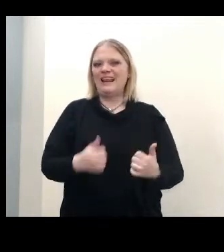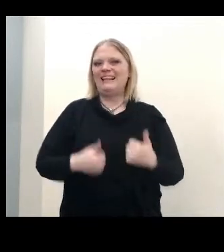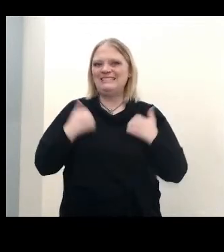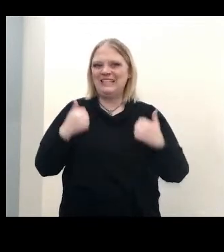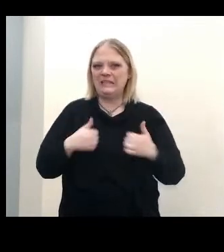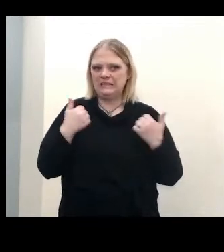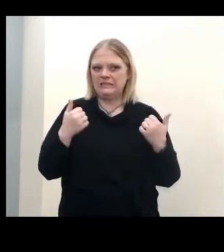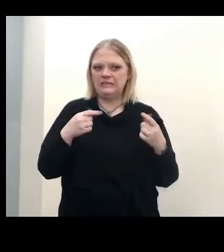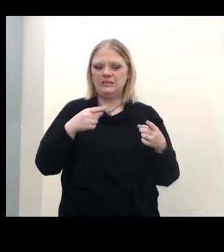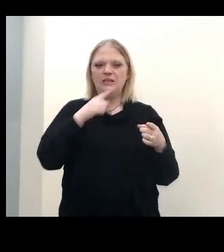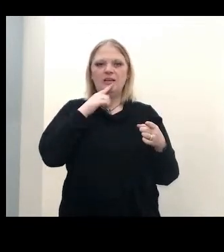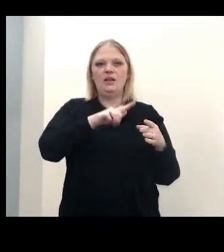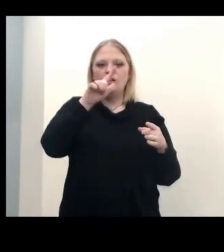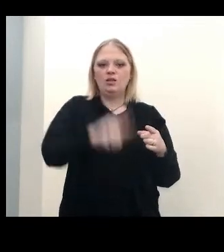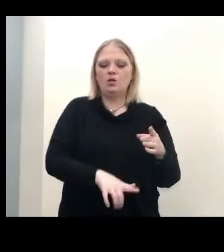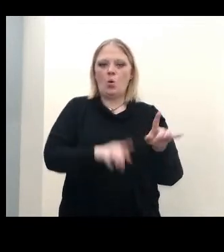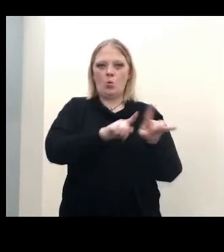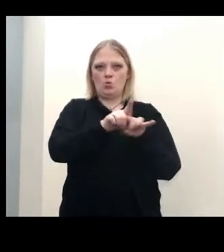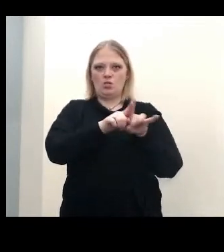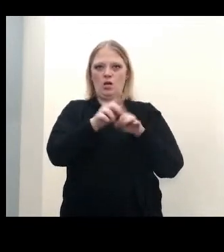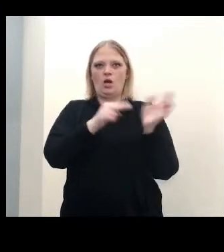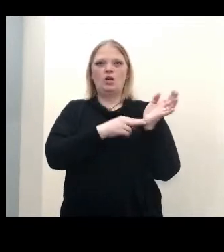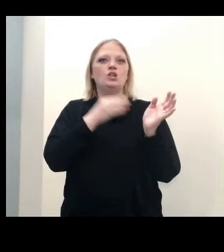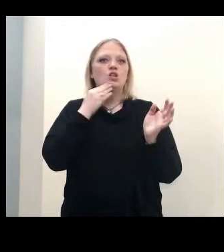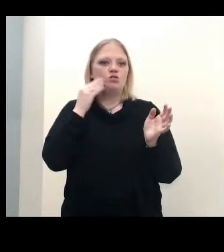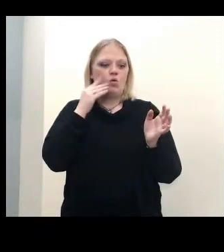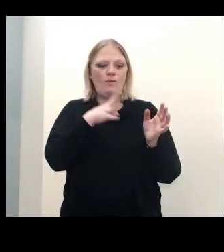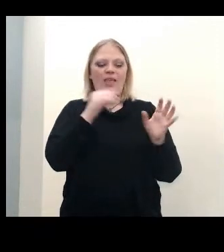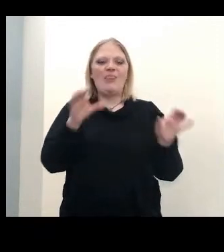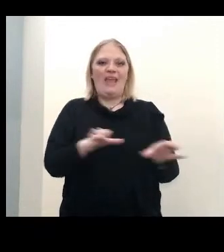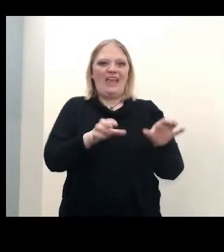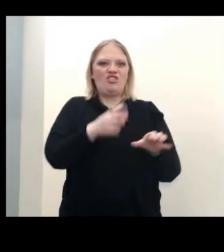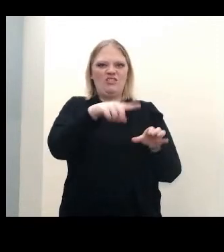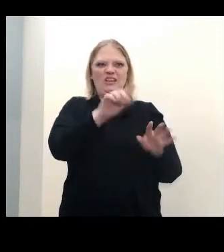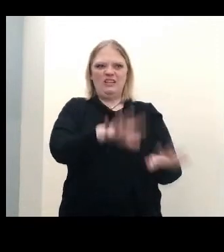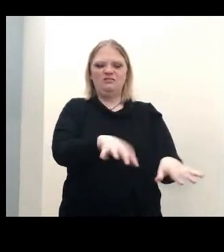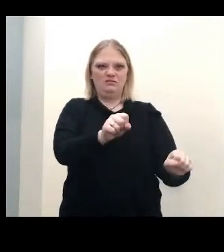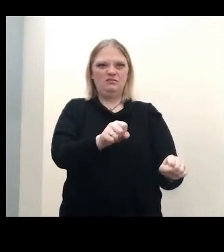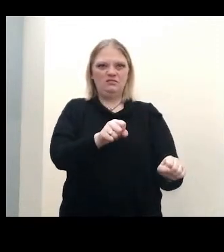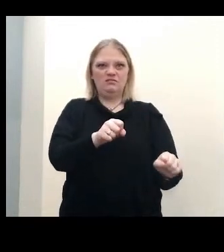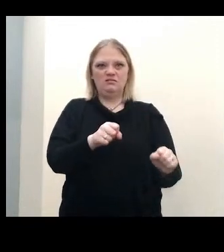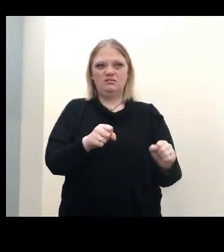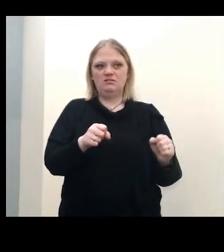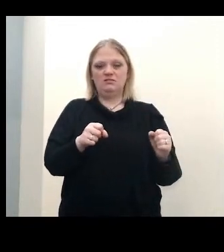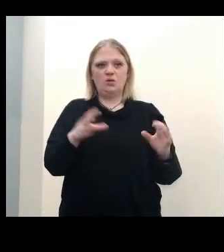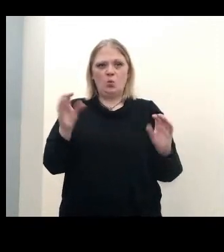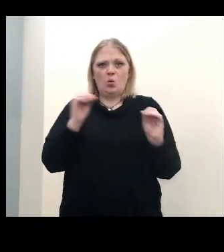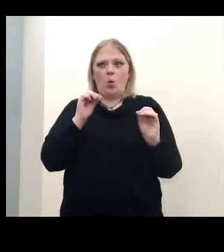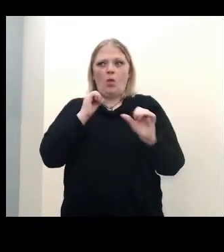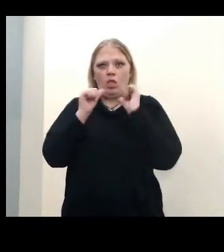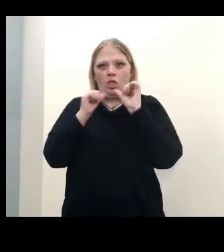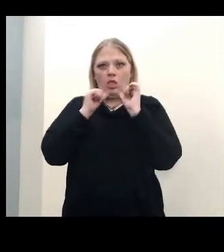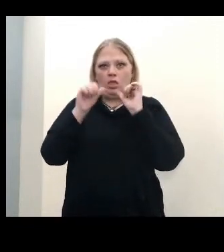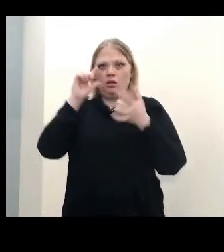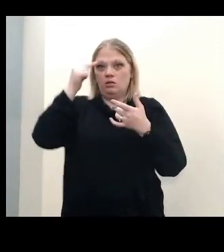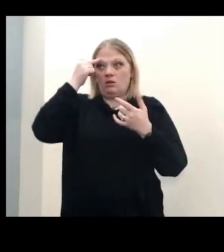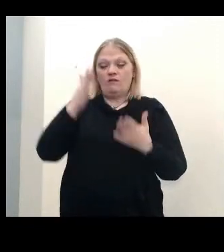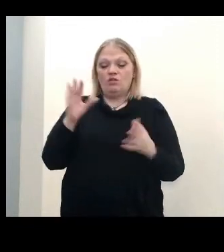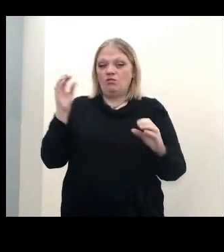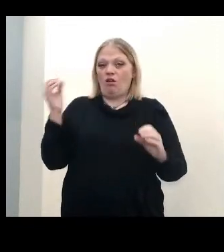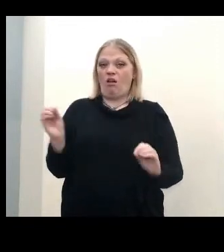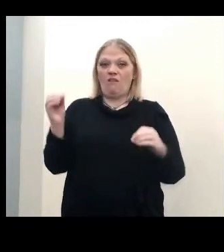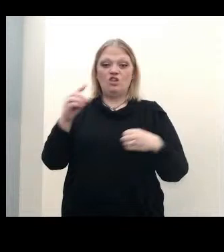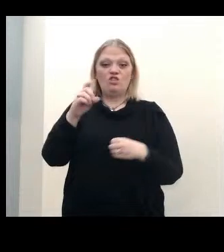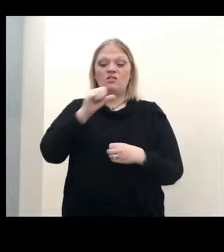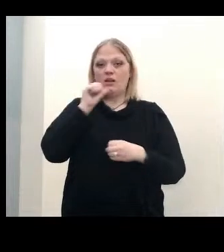those low-star nursing homes and the actions that need to be taken. But there can be no denying that the governor's office should not have